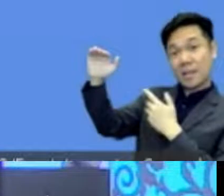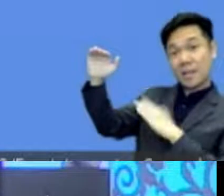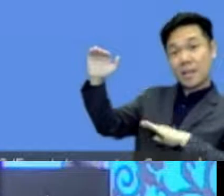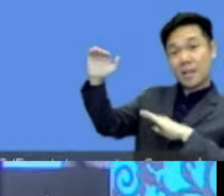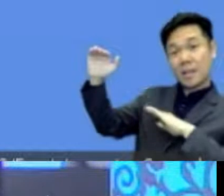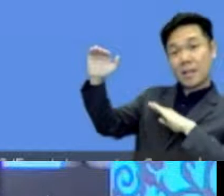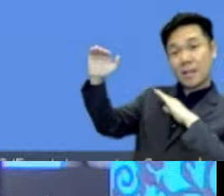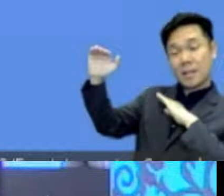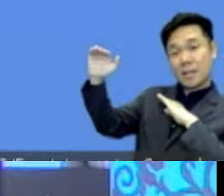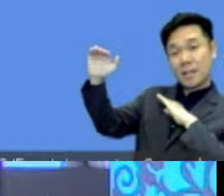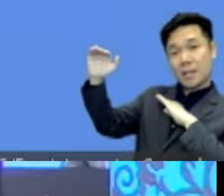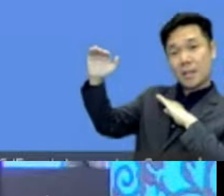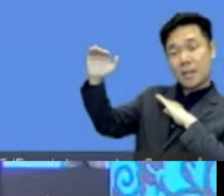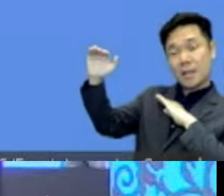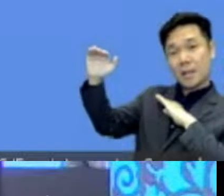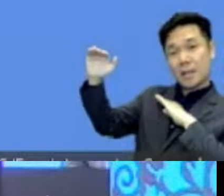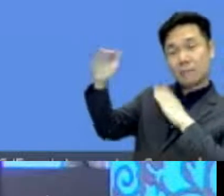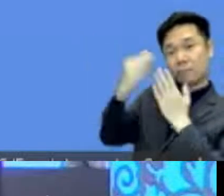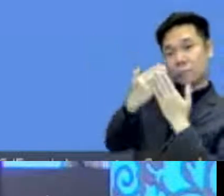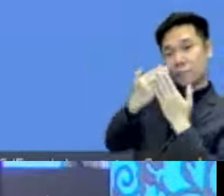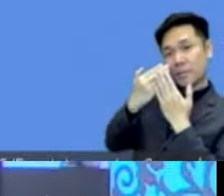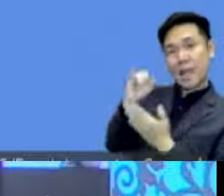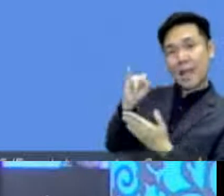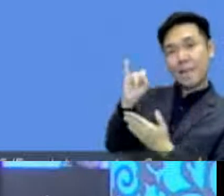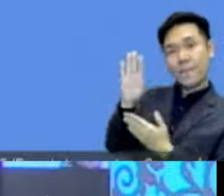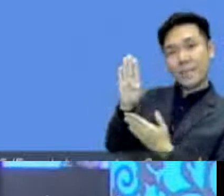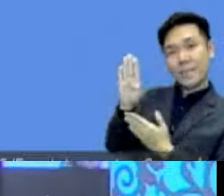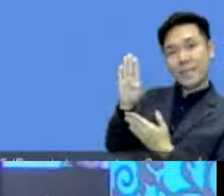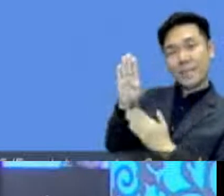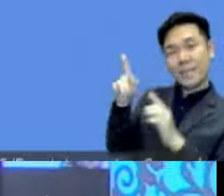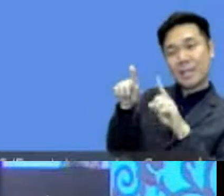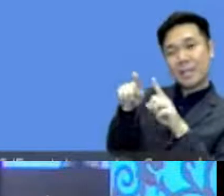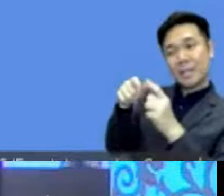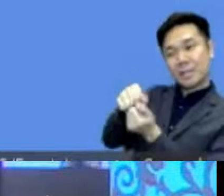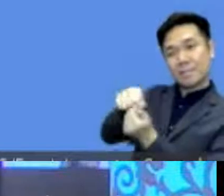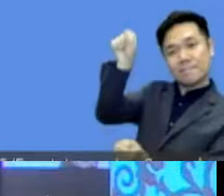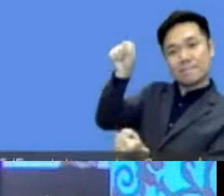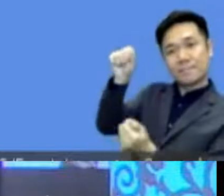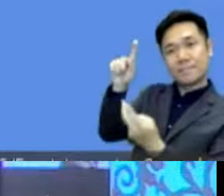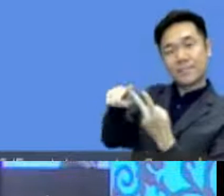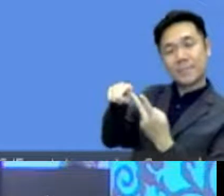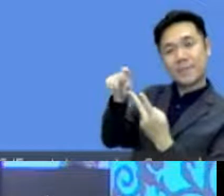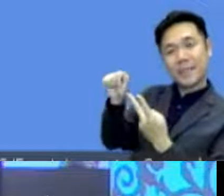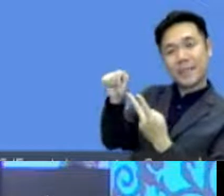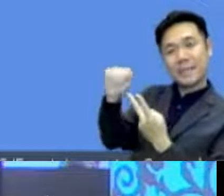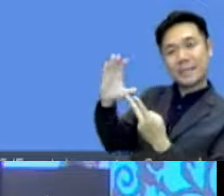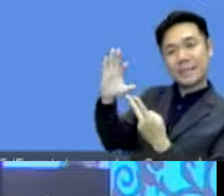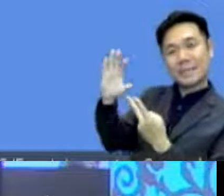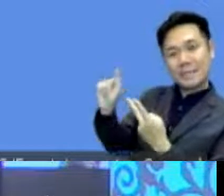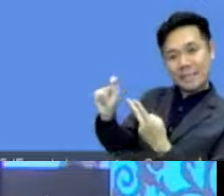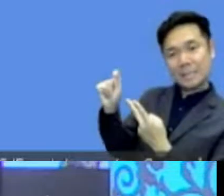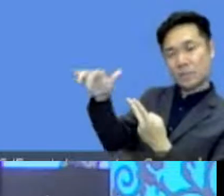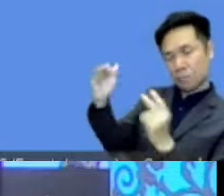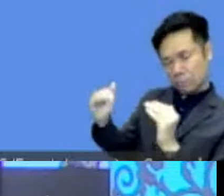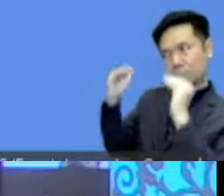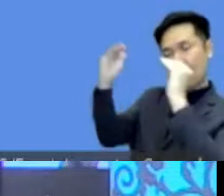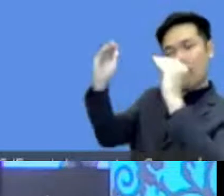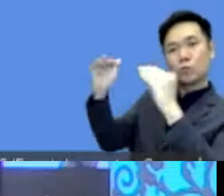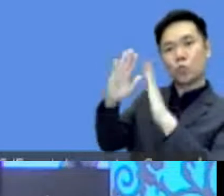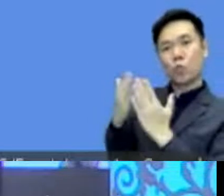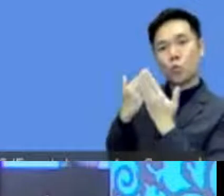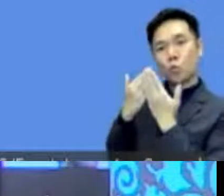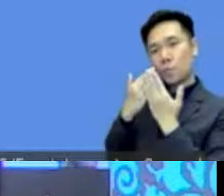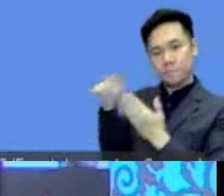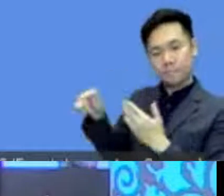doing the IB diploma and the ACT secondary certificate. I